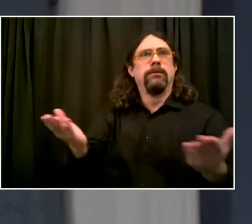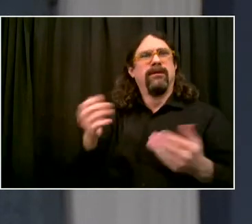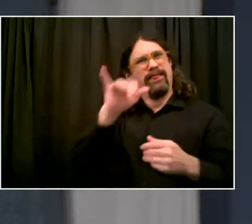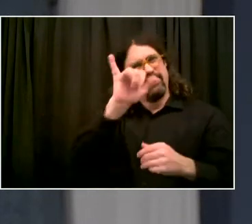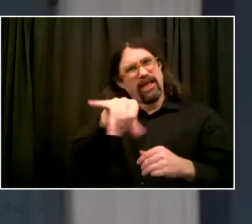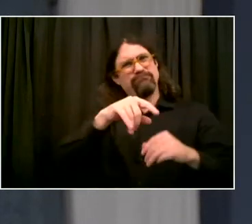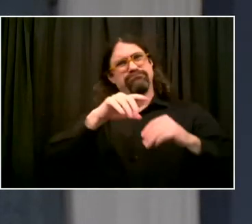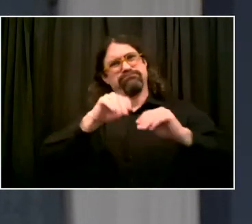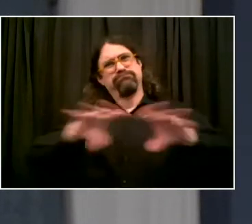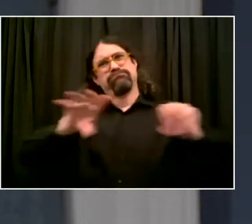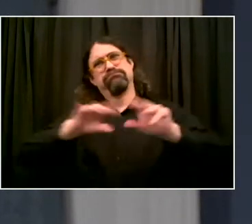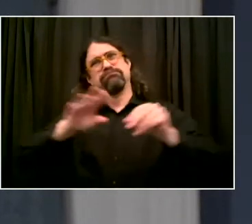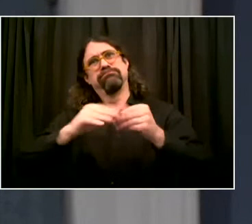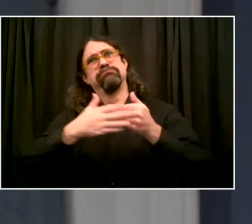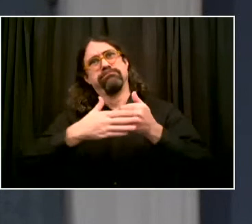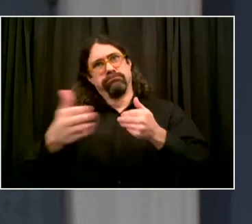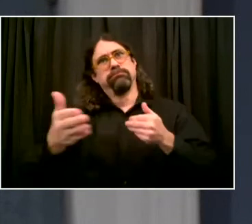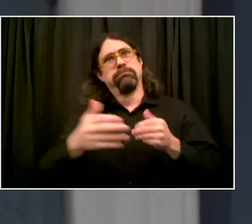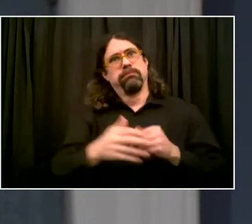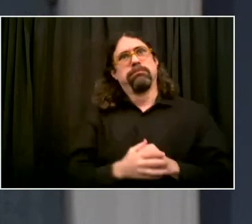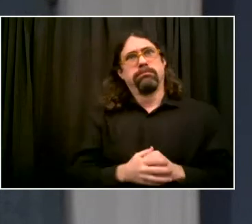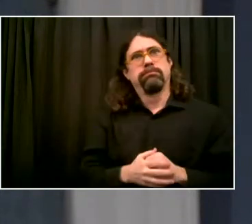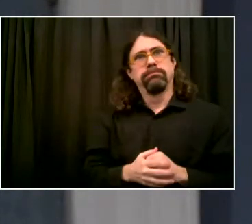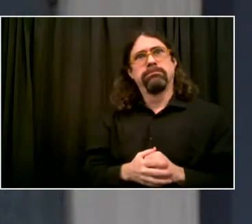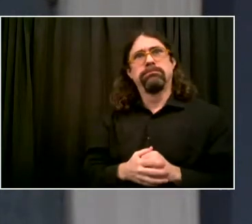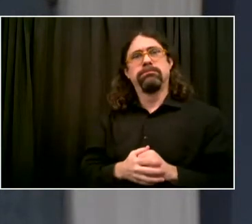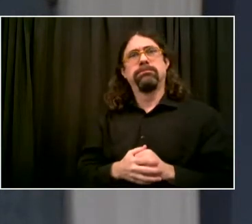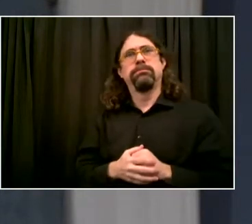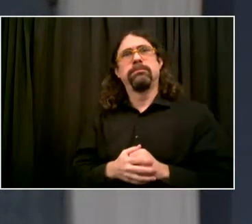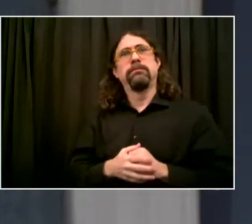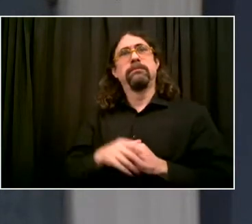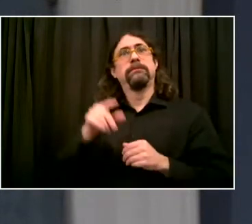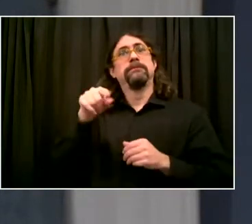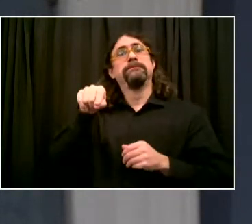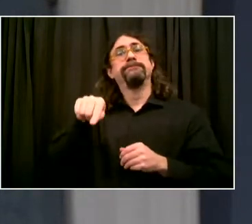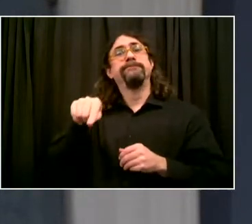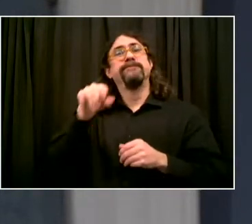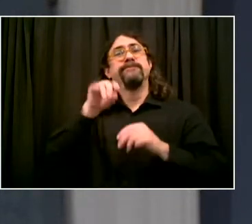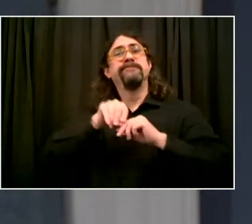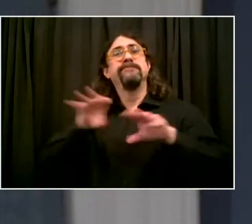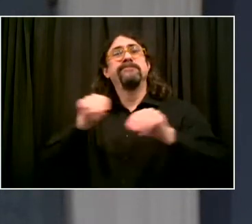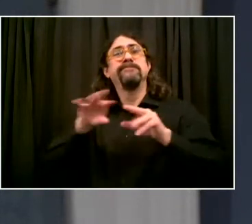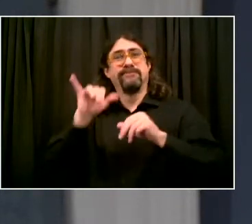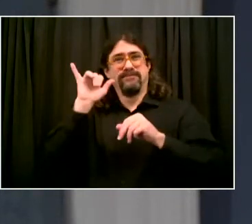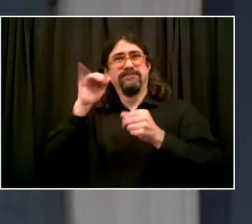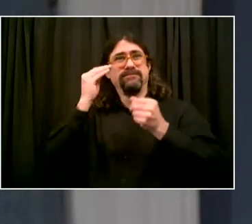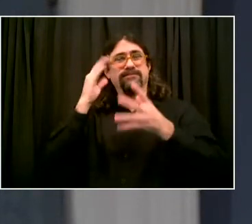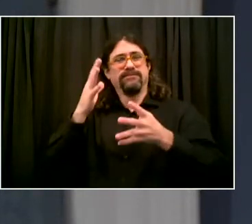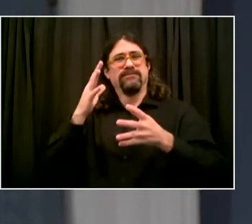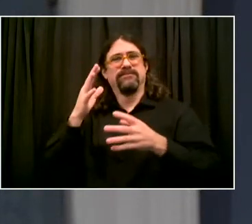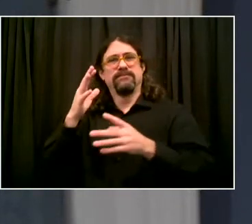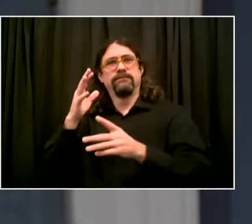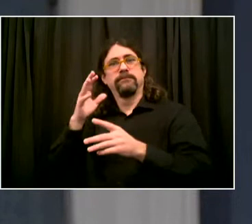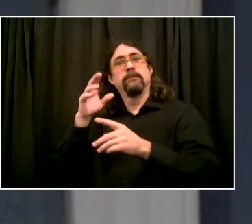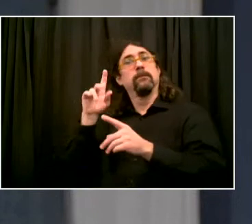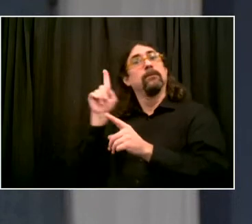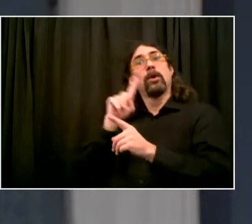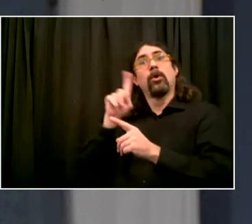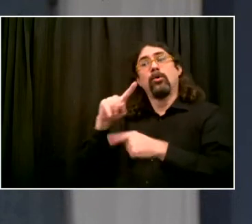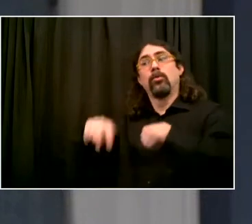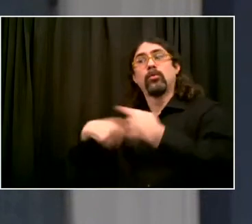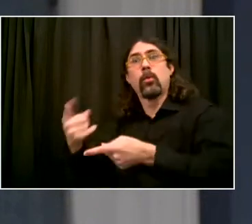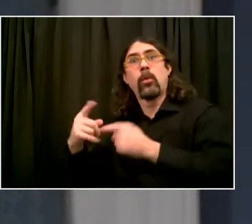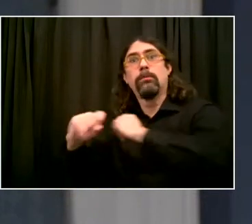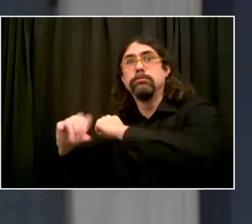task force communities. The Department of Health is leading community conversations with local leaders across the city. And we have strategies underway for